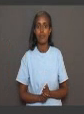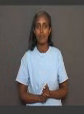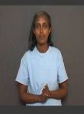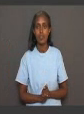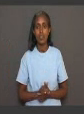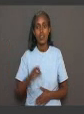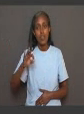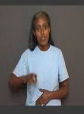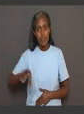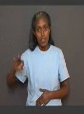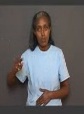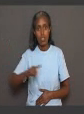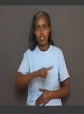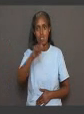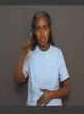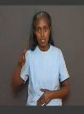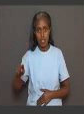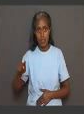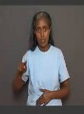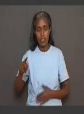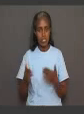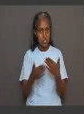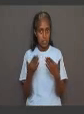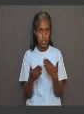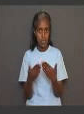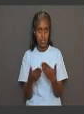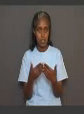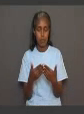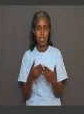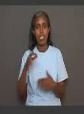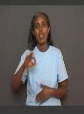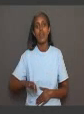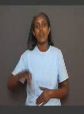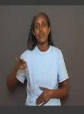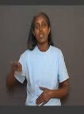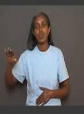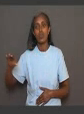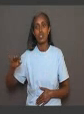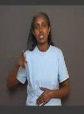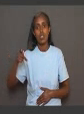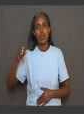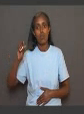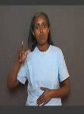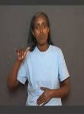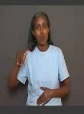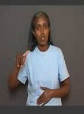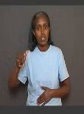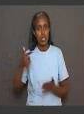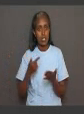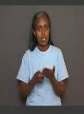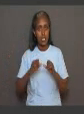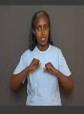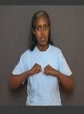A frequency curve is simply a frequency polygon that has